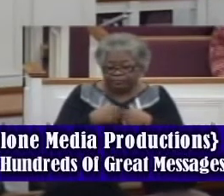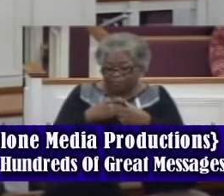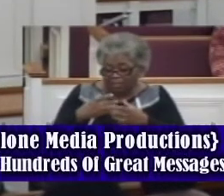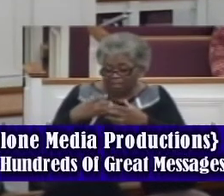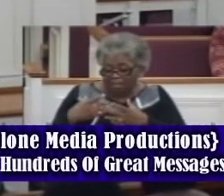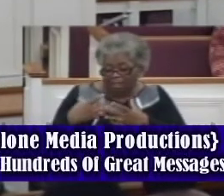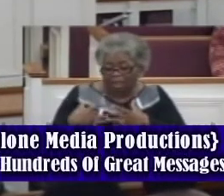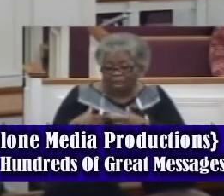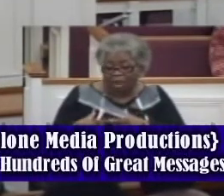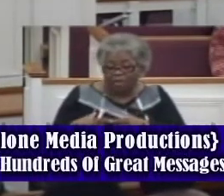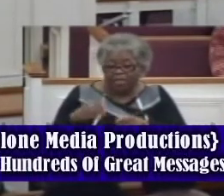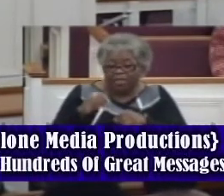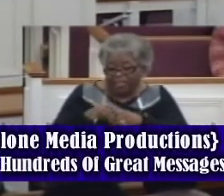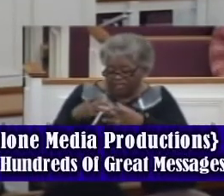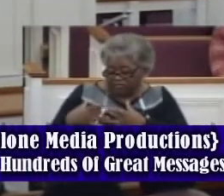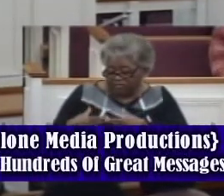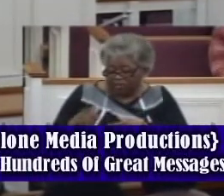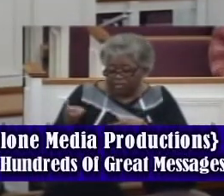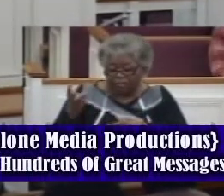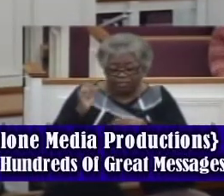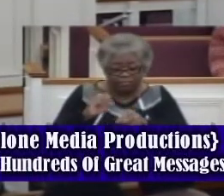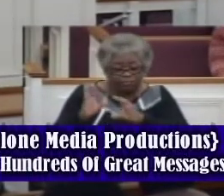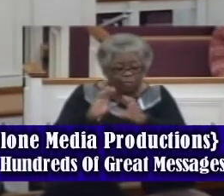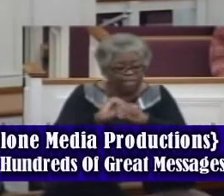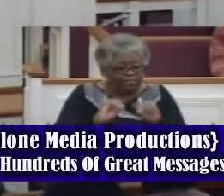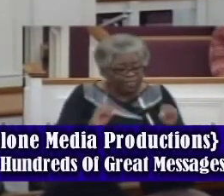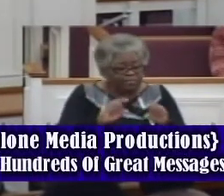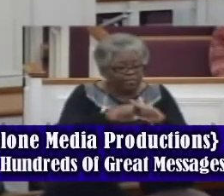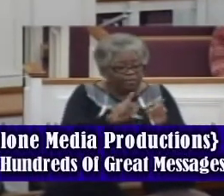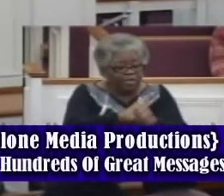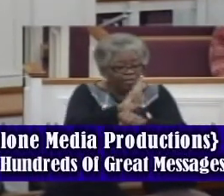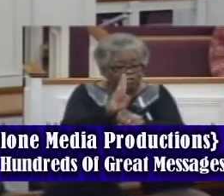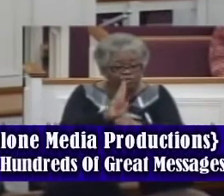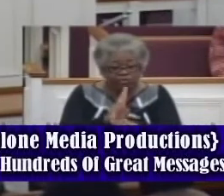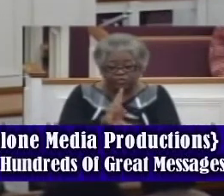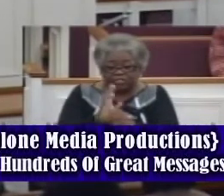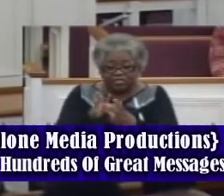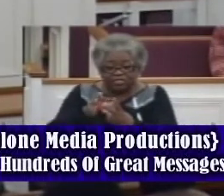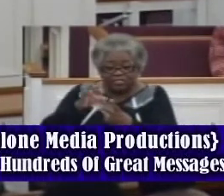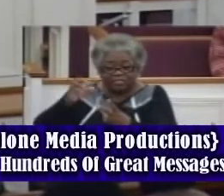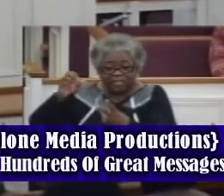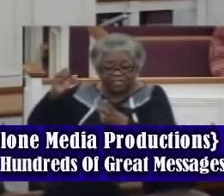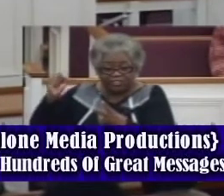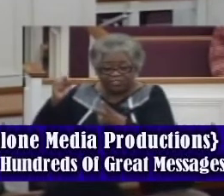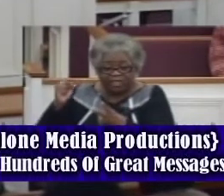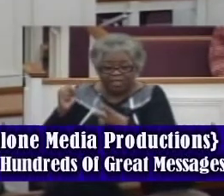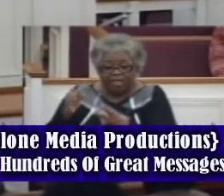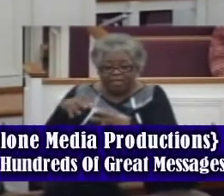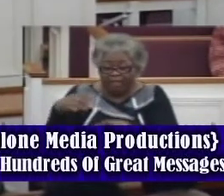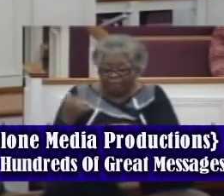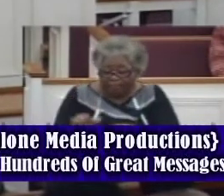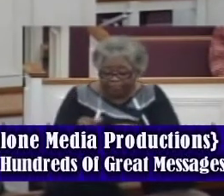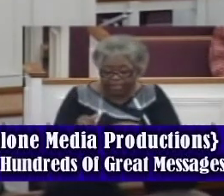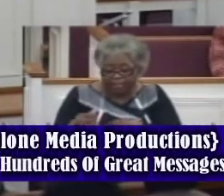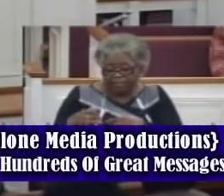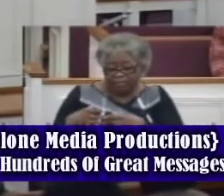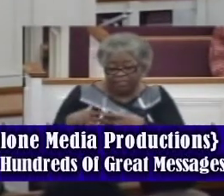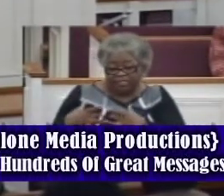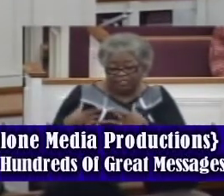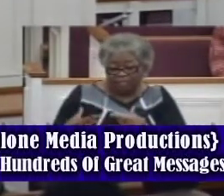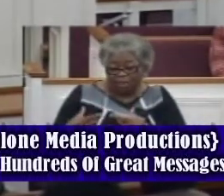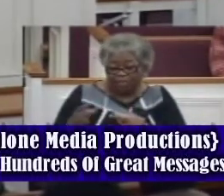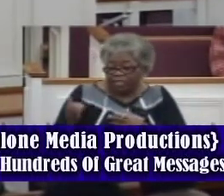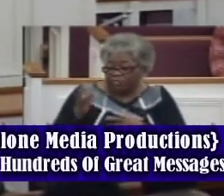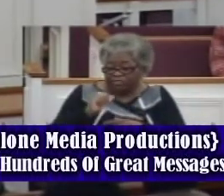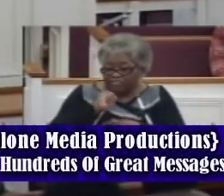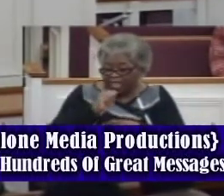harp. In his harp, he was doing nothing but using his slingshot and playing his harp. He